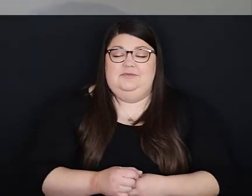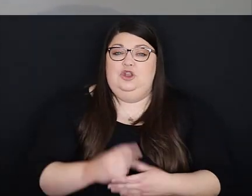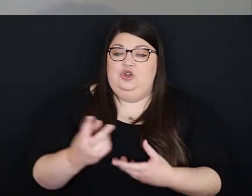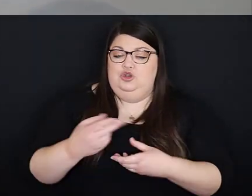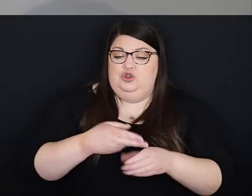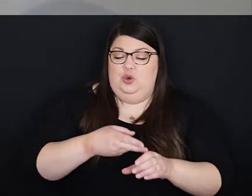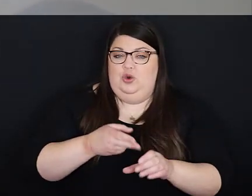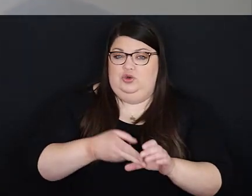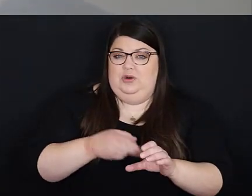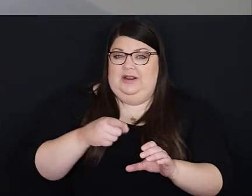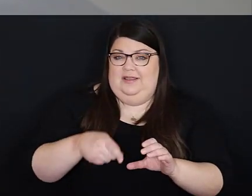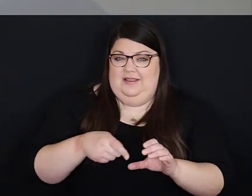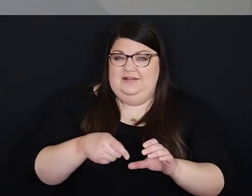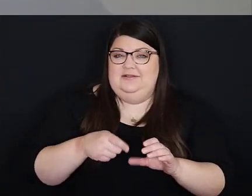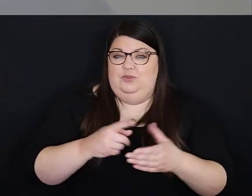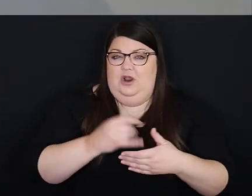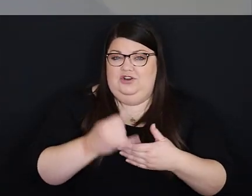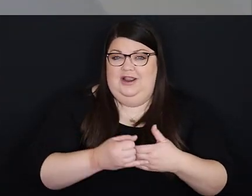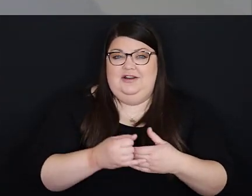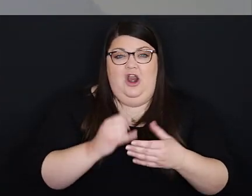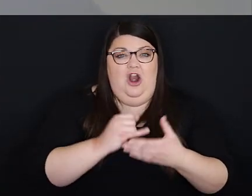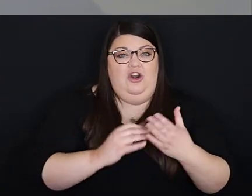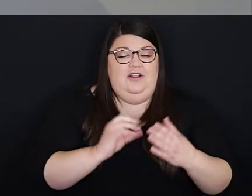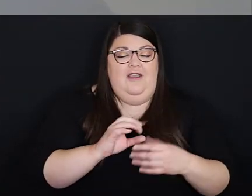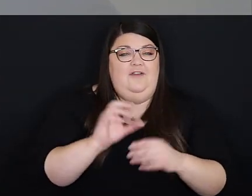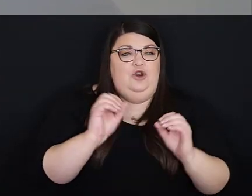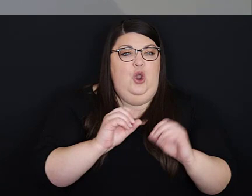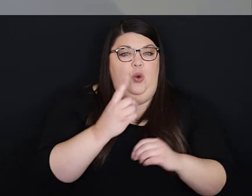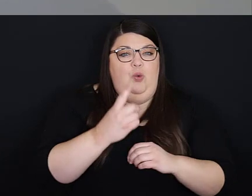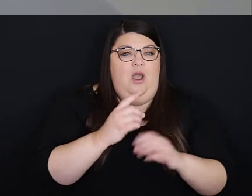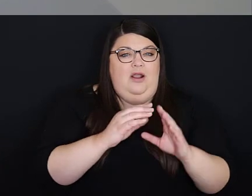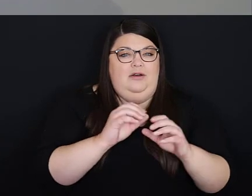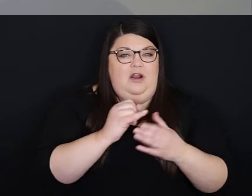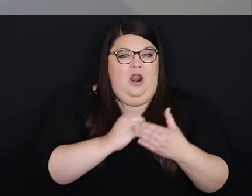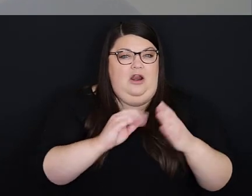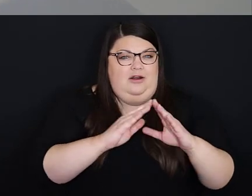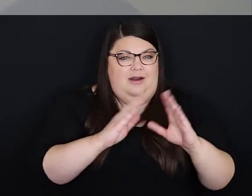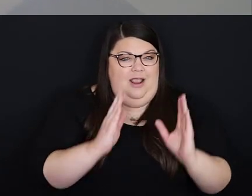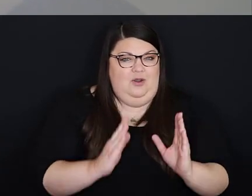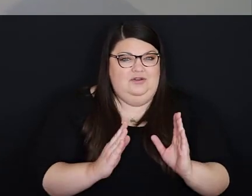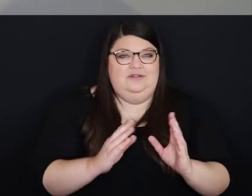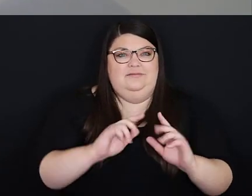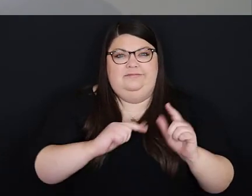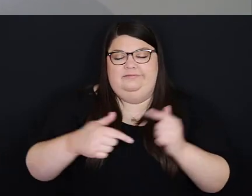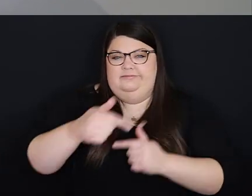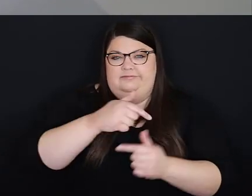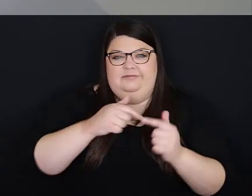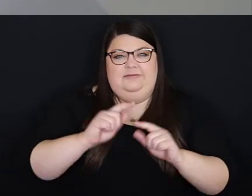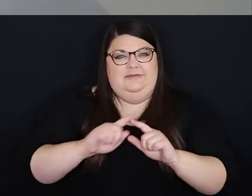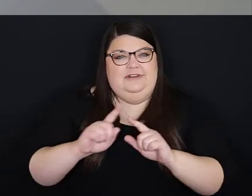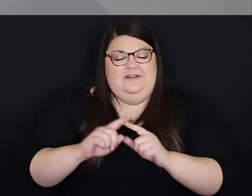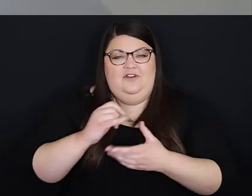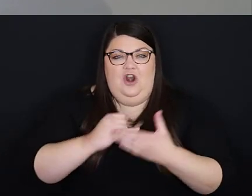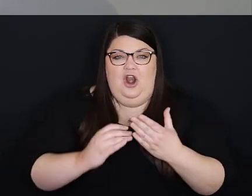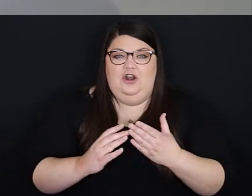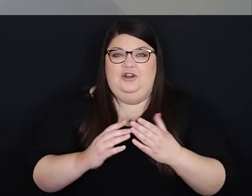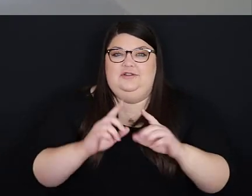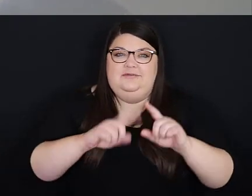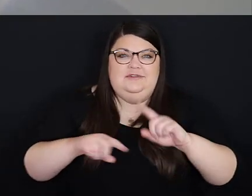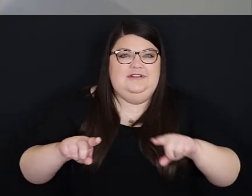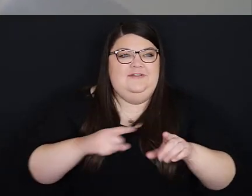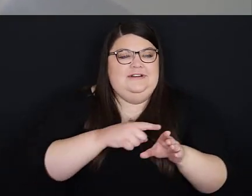Joining this project are the artists of No One Art House, an oscillating collective of artists who range across disciplines rooted